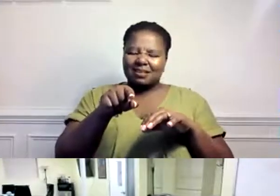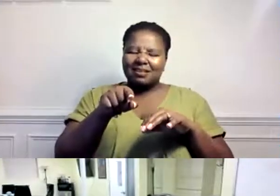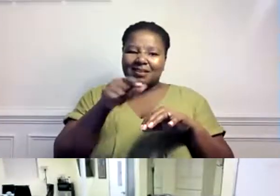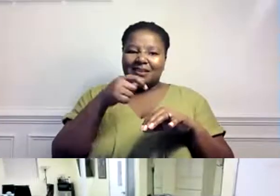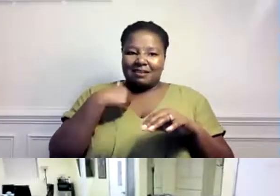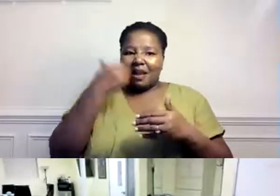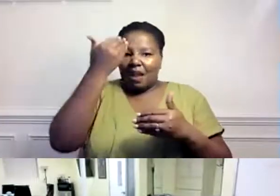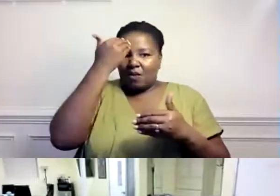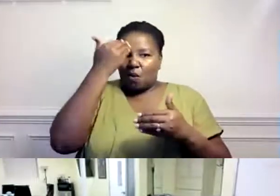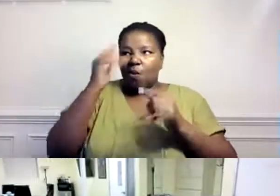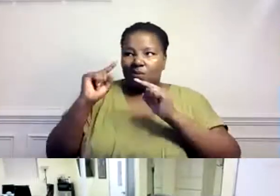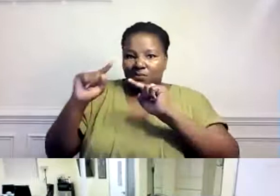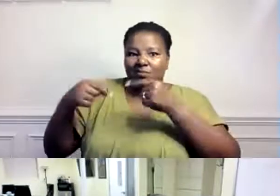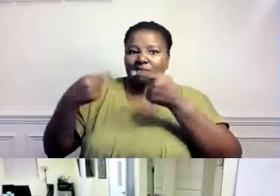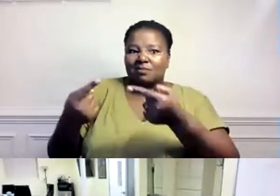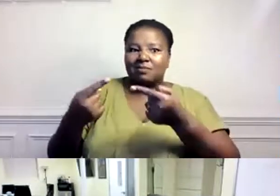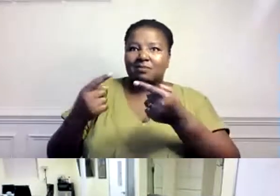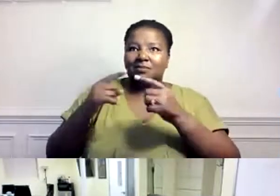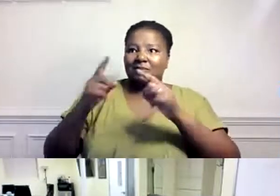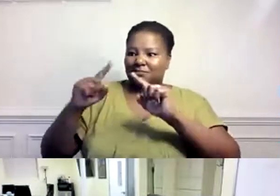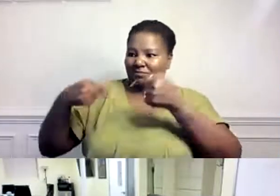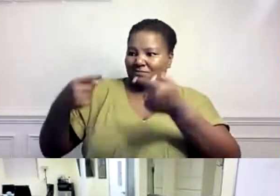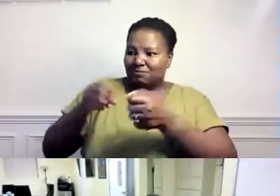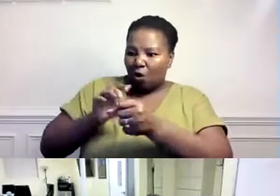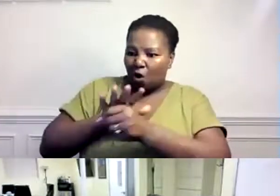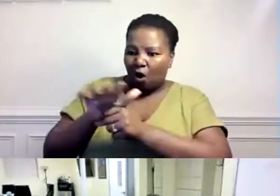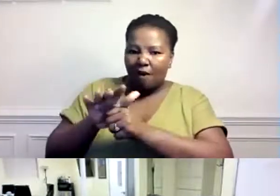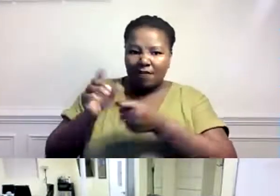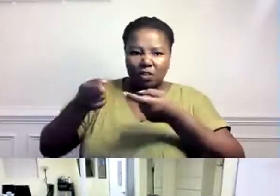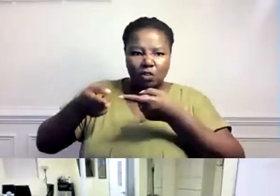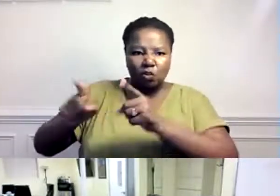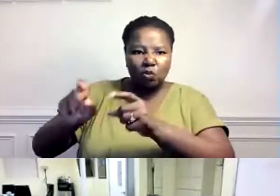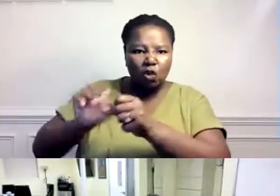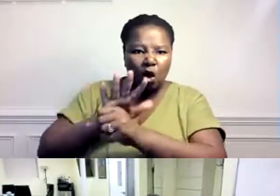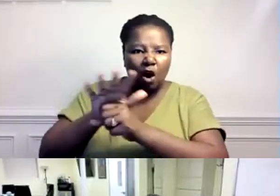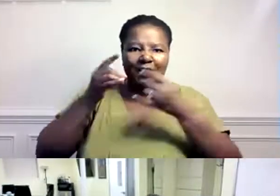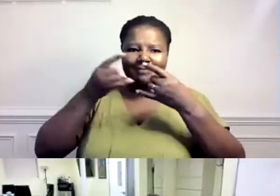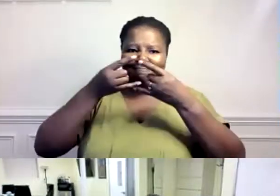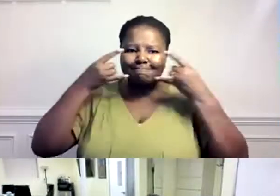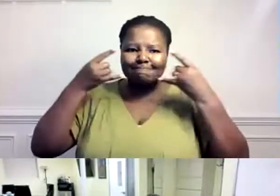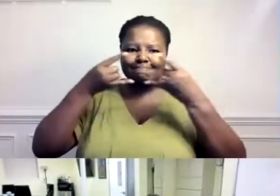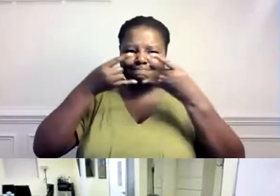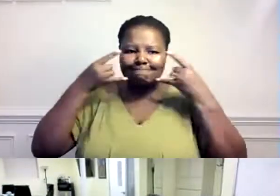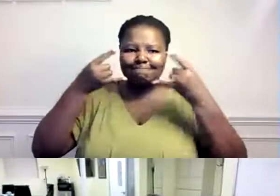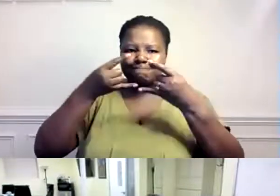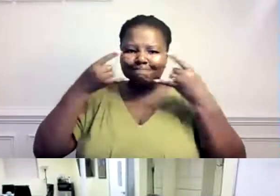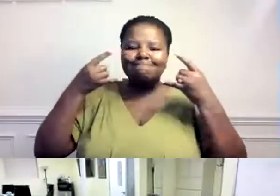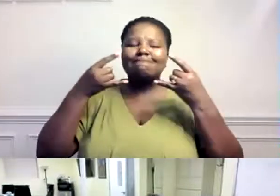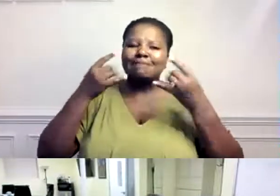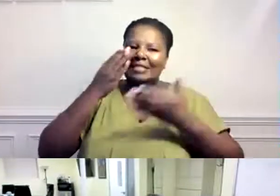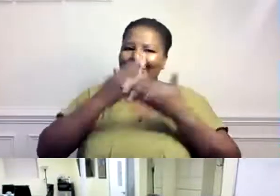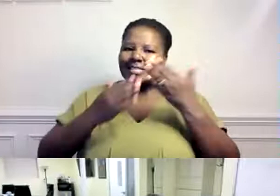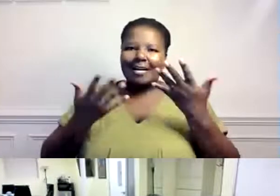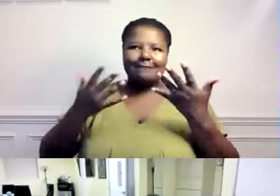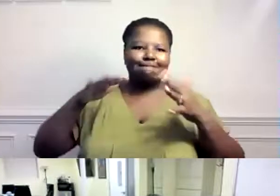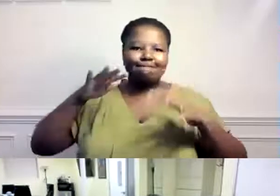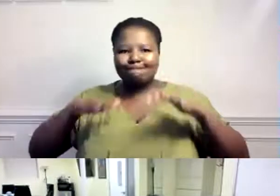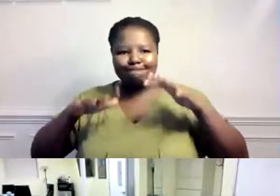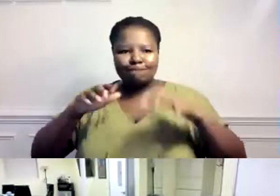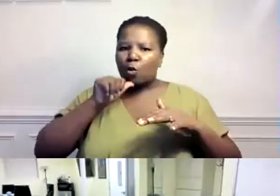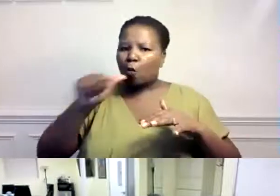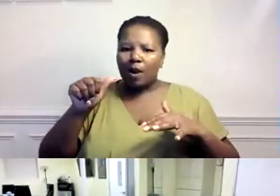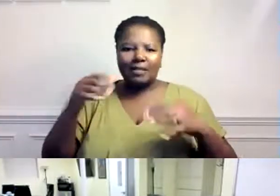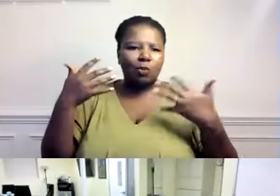been a challenge during the pandemic for a lot of folks to be masking, but even folks that get